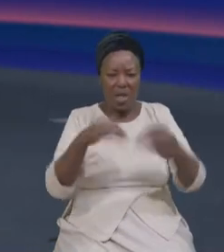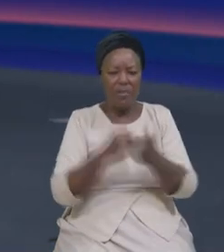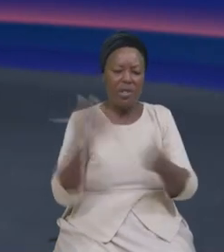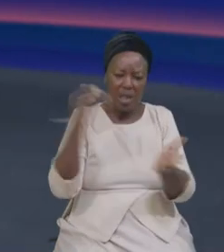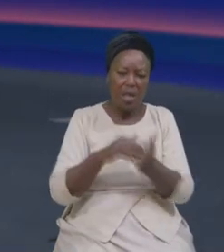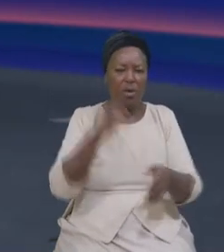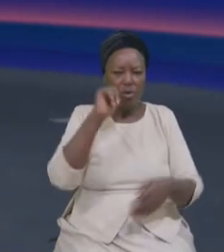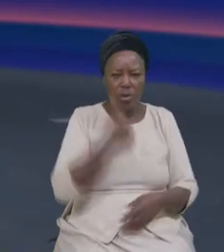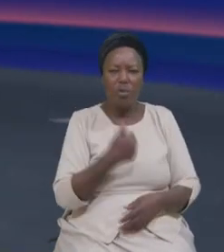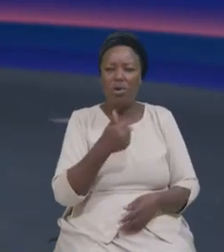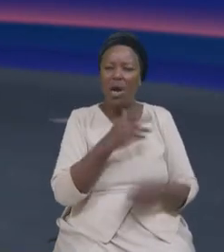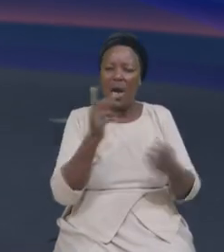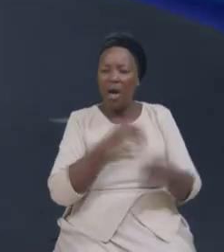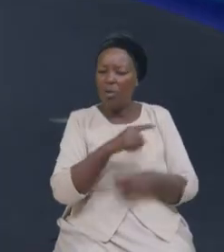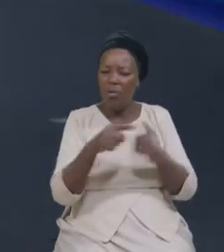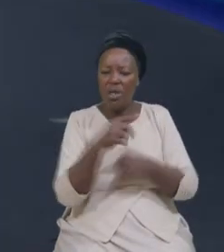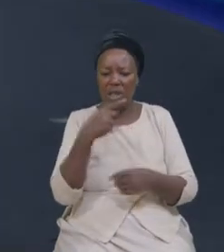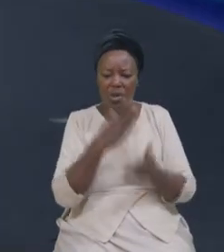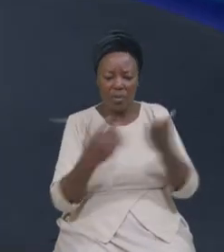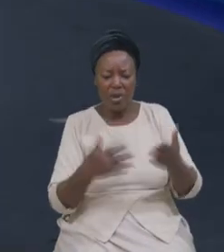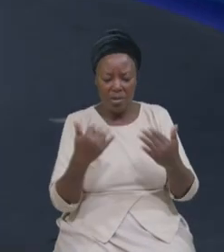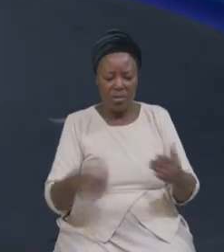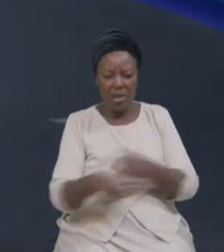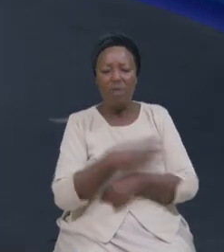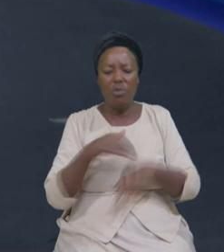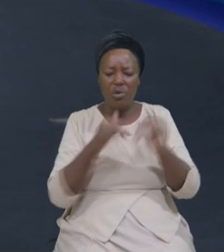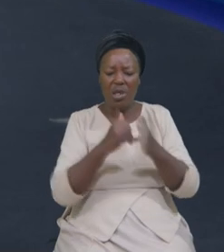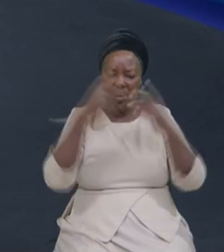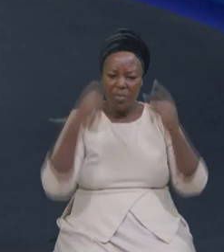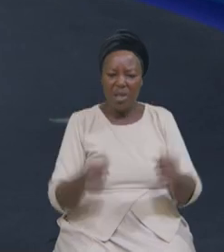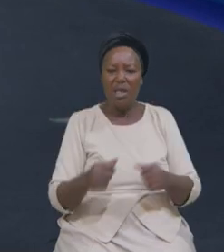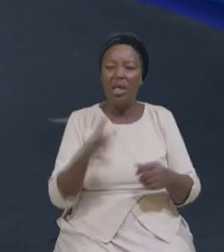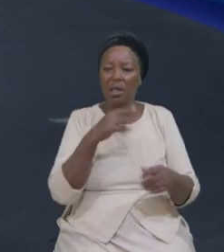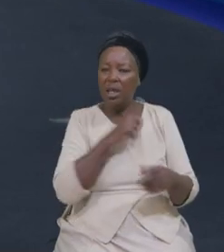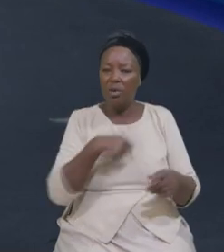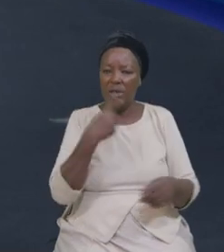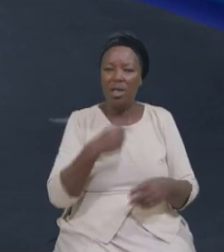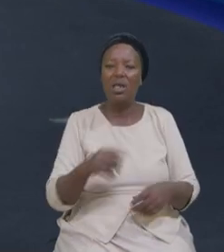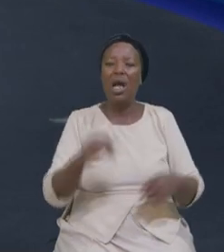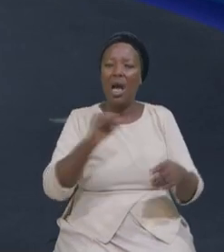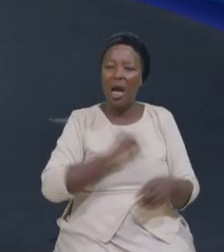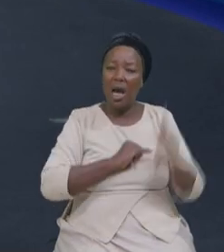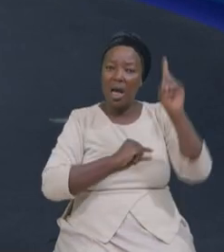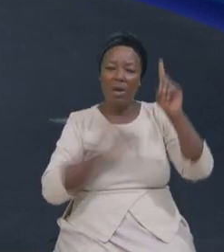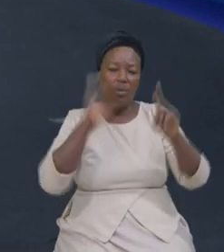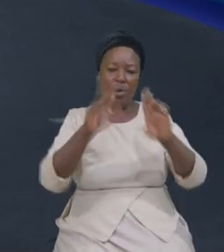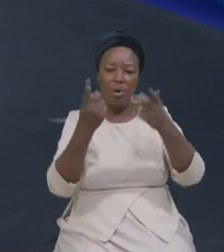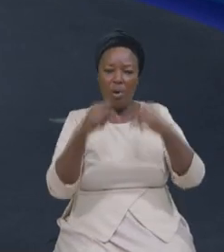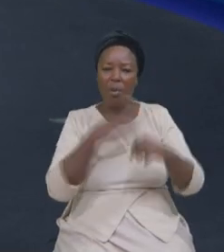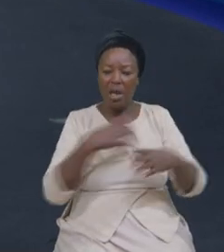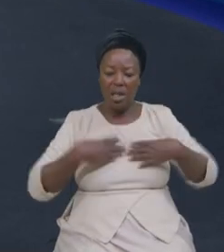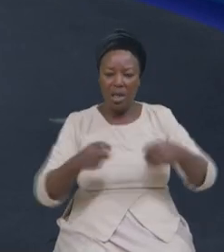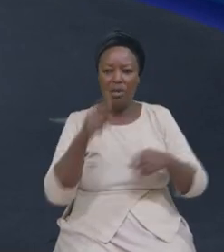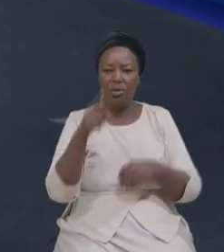he fulfills it instantly. I will come and heal him. No, you don't need to come. Speak the word